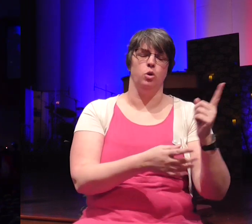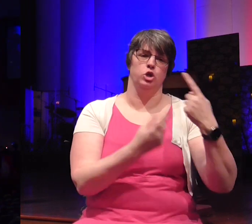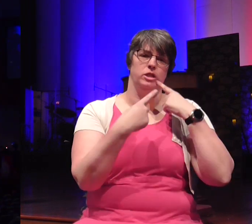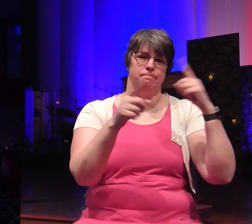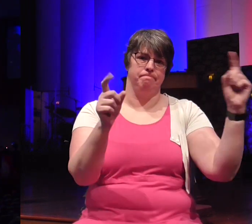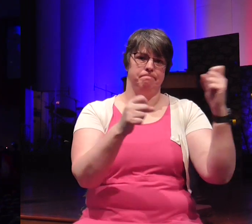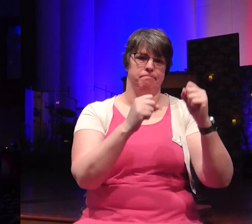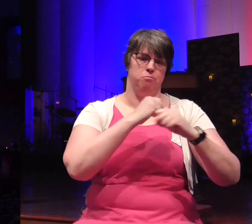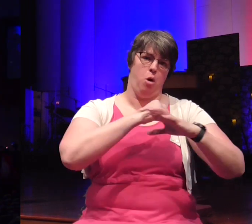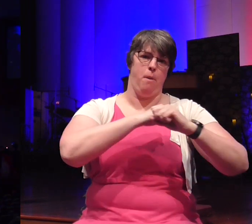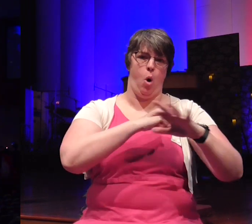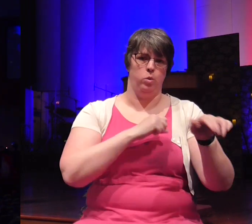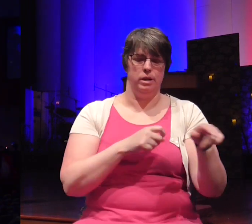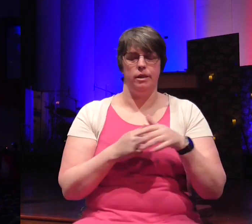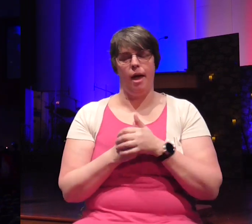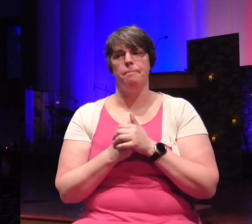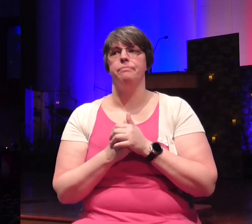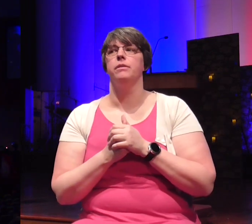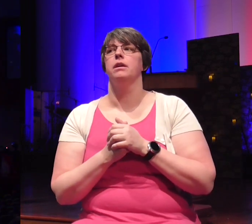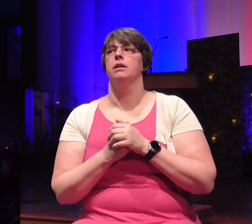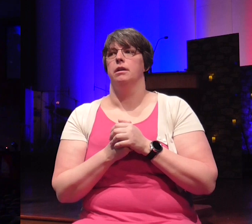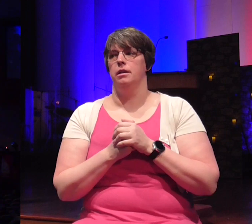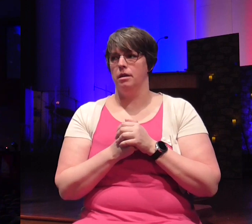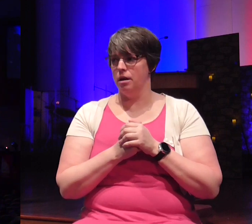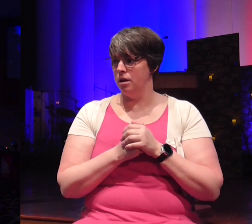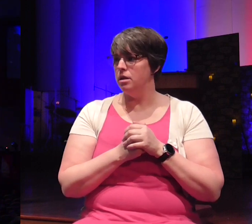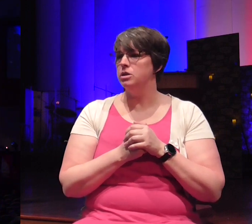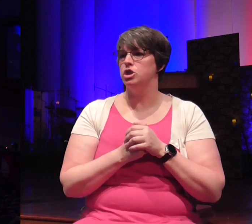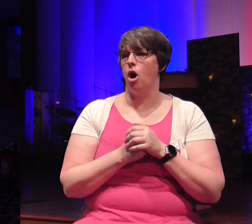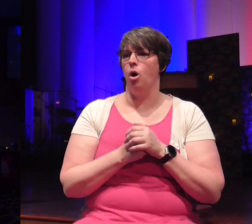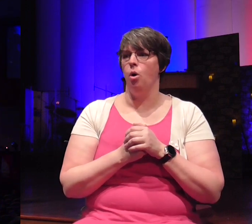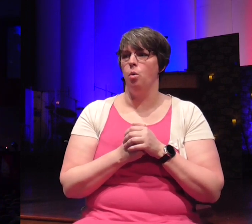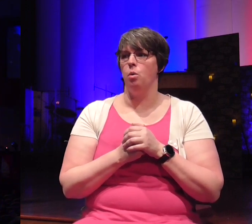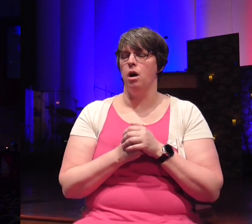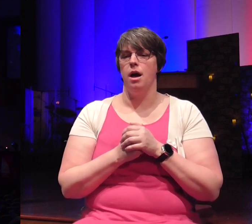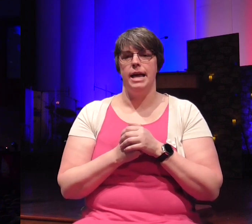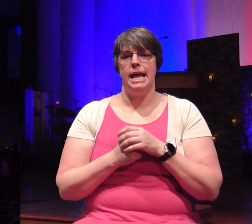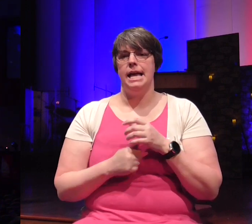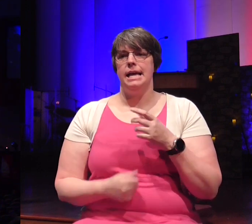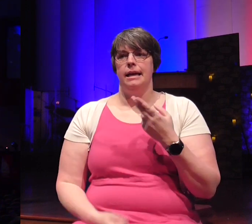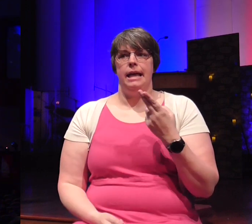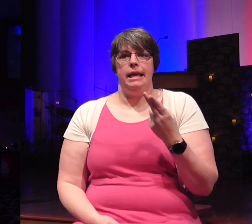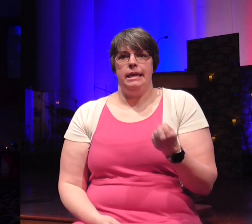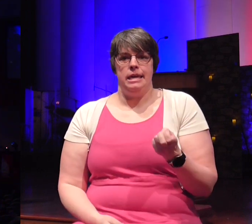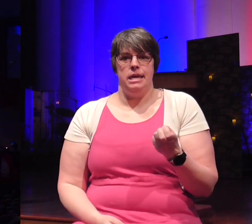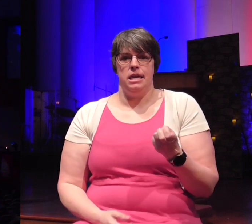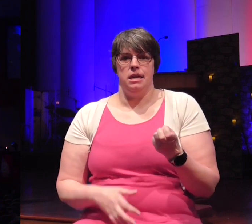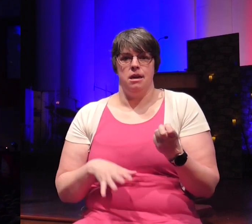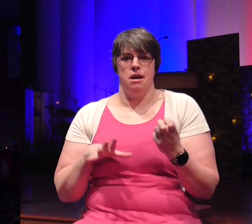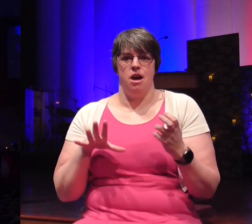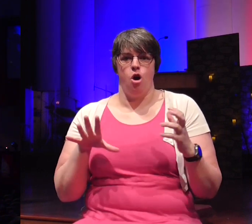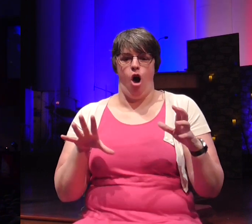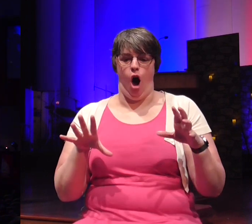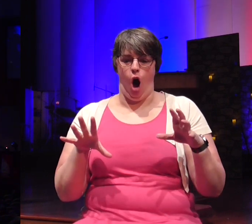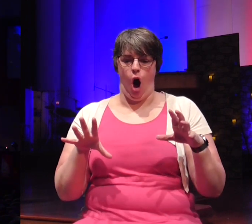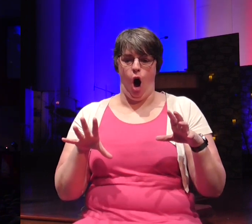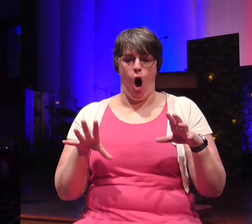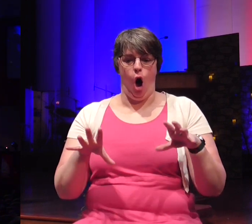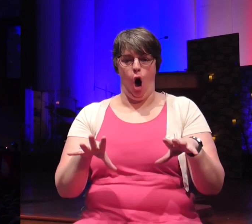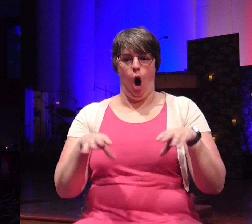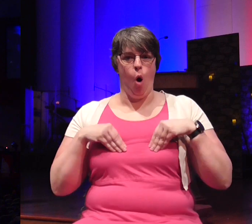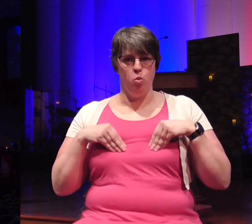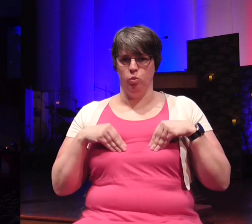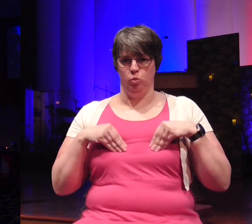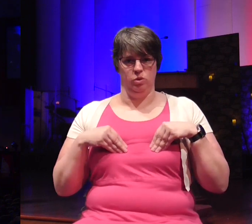And may we take this in and just own the power of an